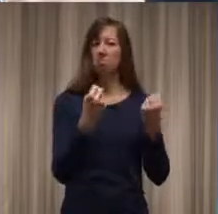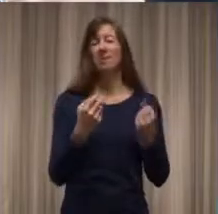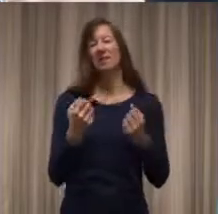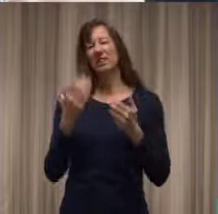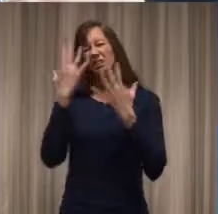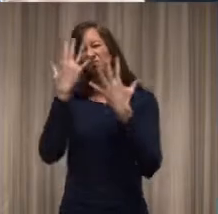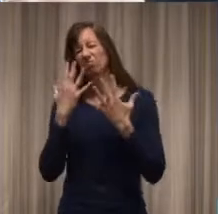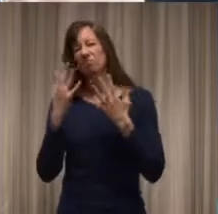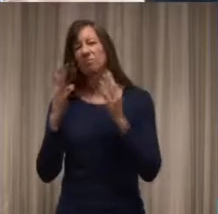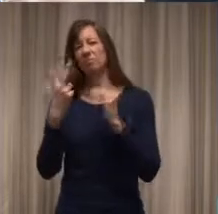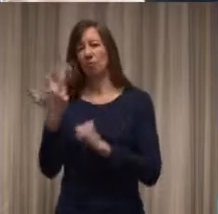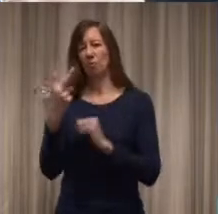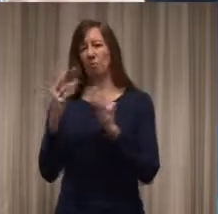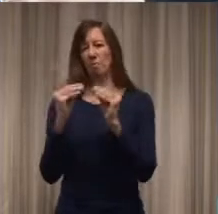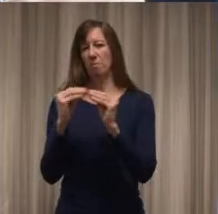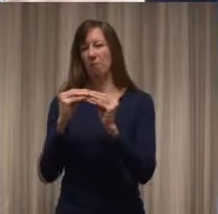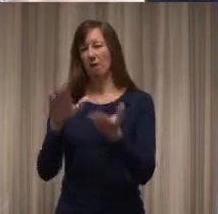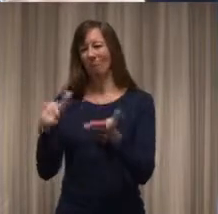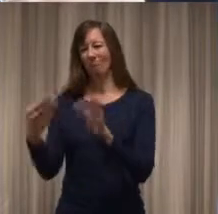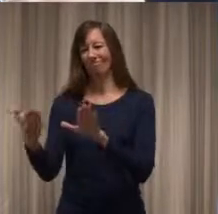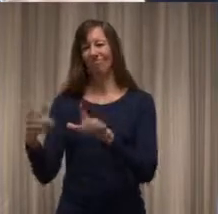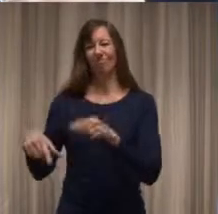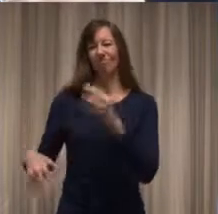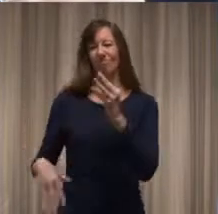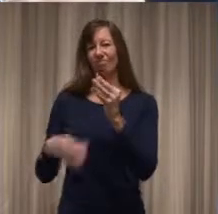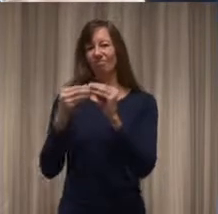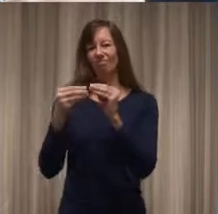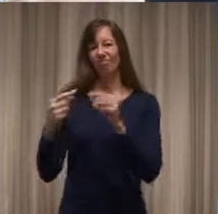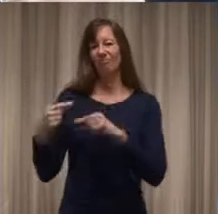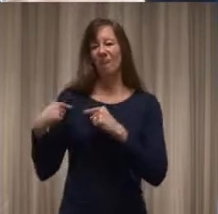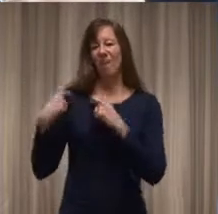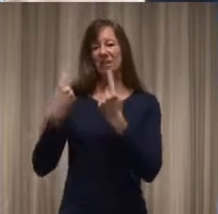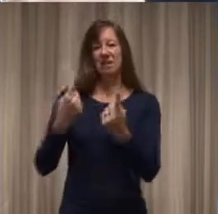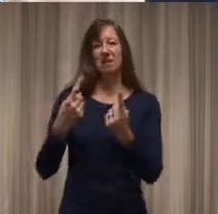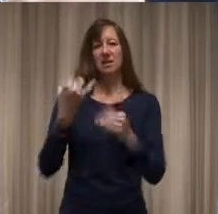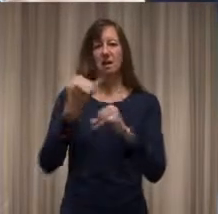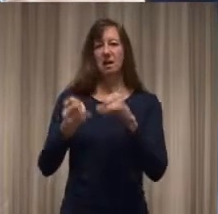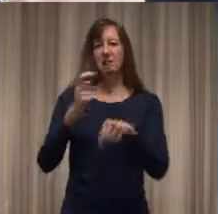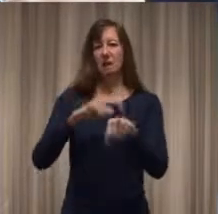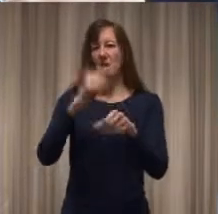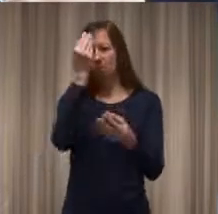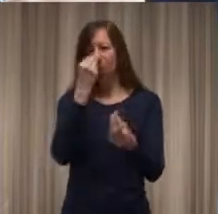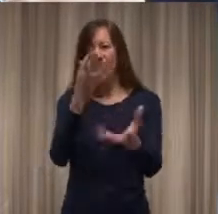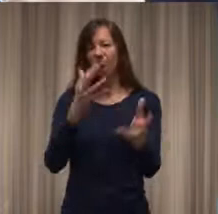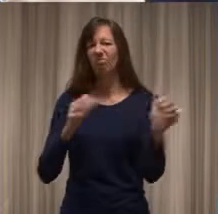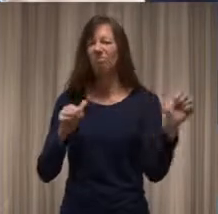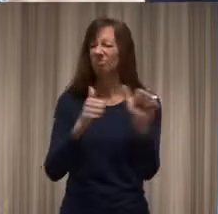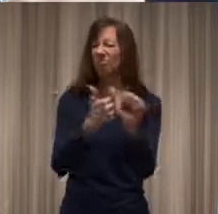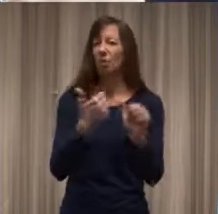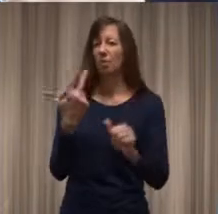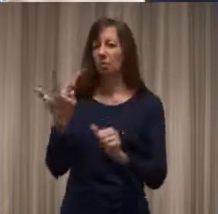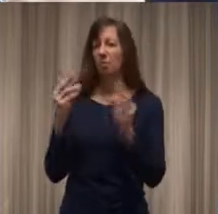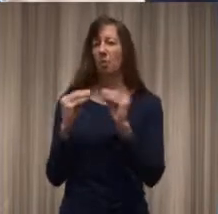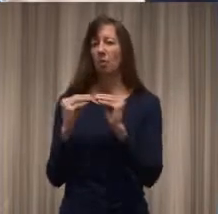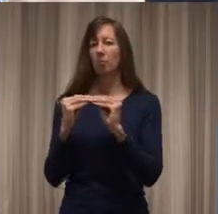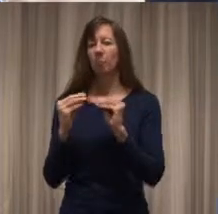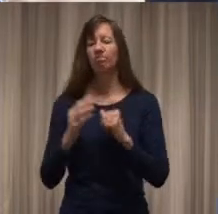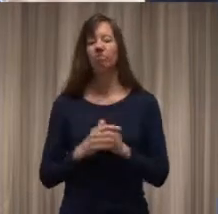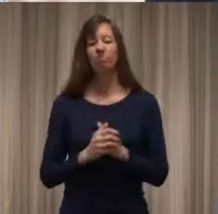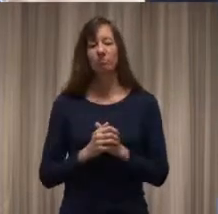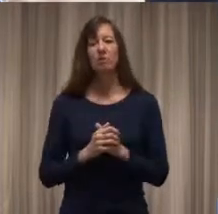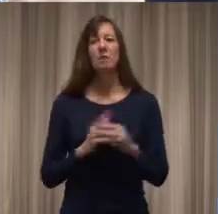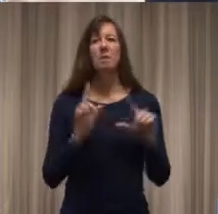last update on Thursday, so we are still seeing nearly once or